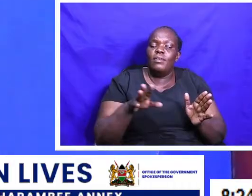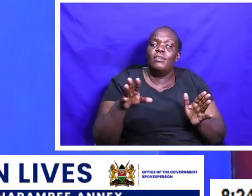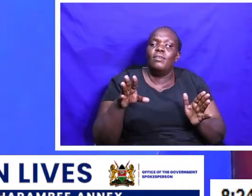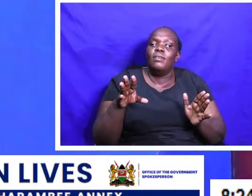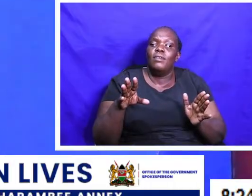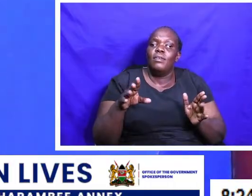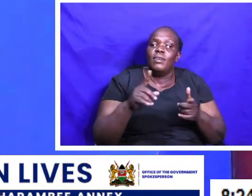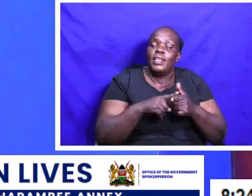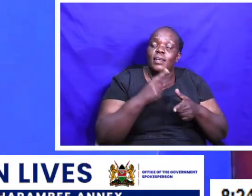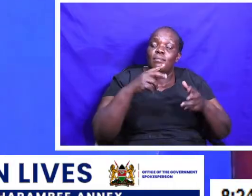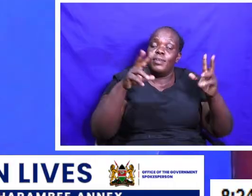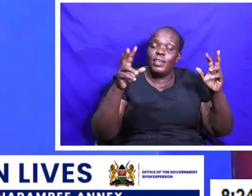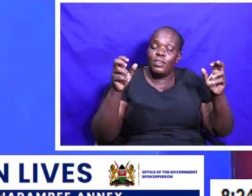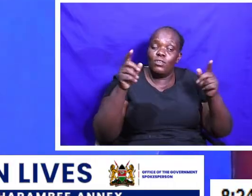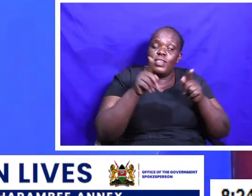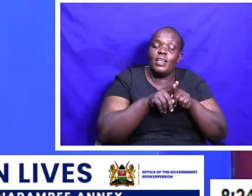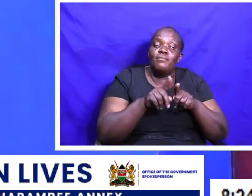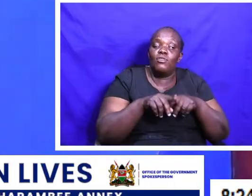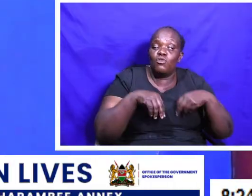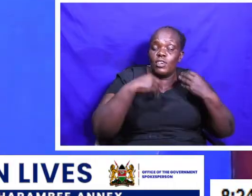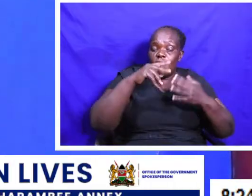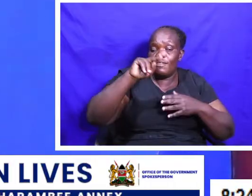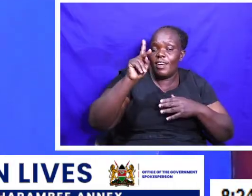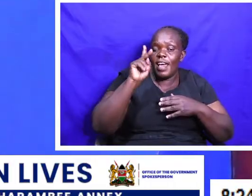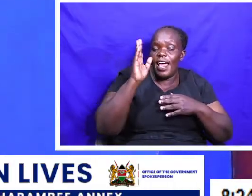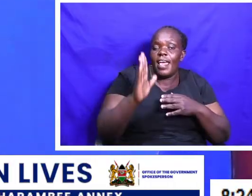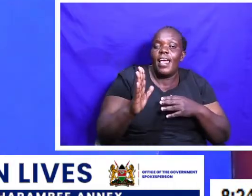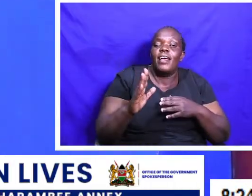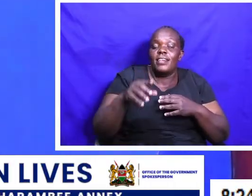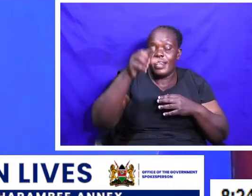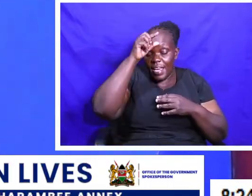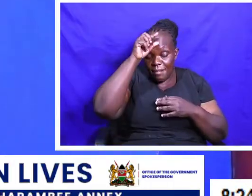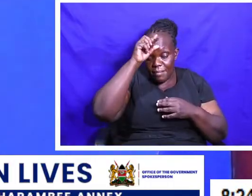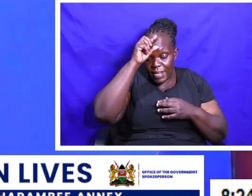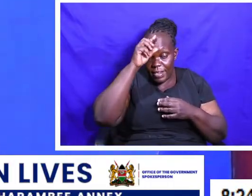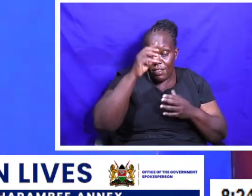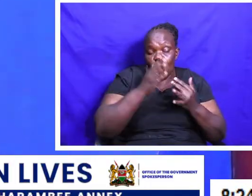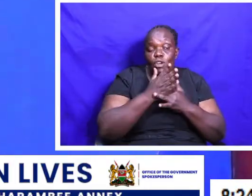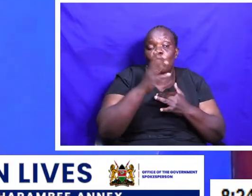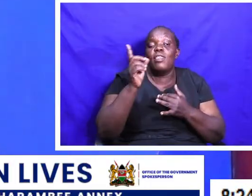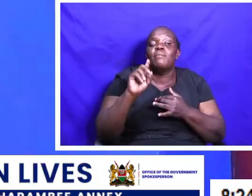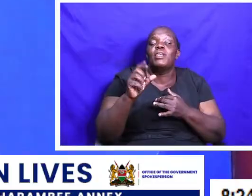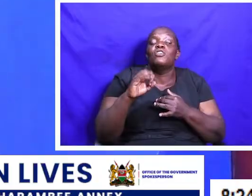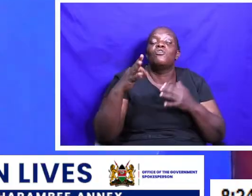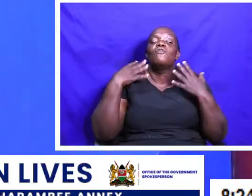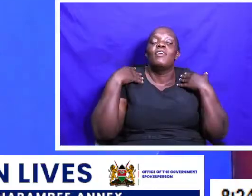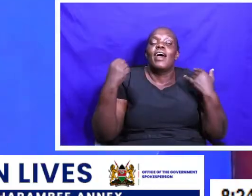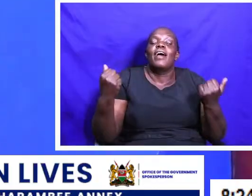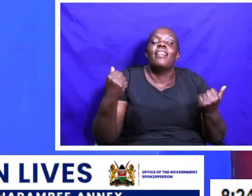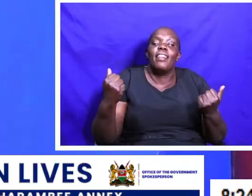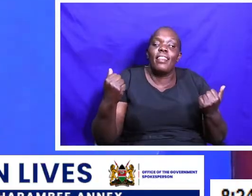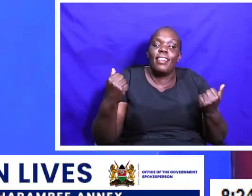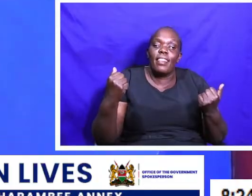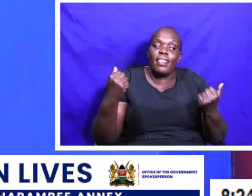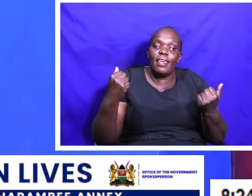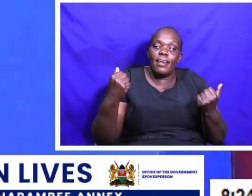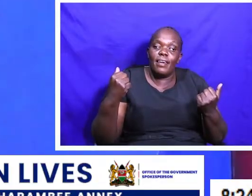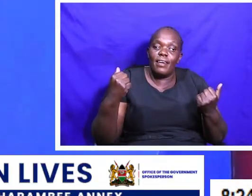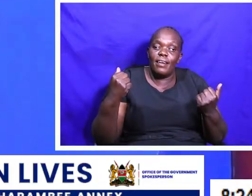they'd had some donation they wanted to give to the Kenyan government through the Ministry of Health. Now